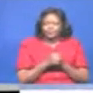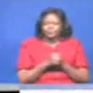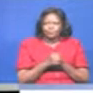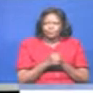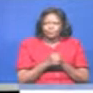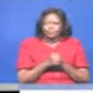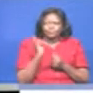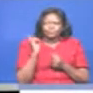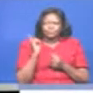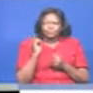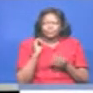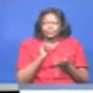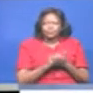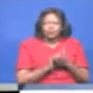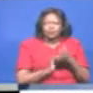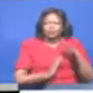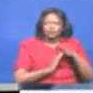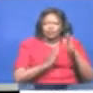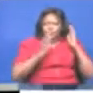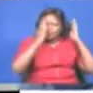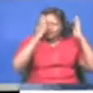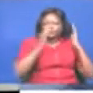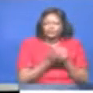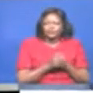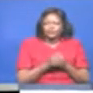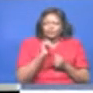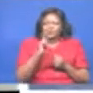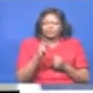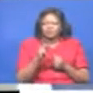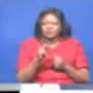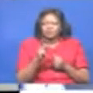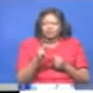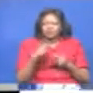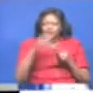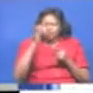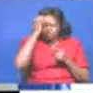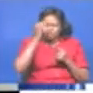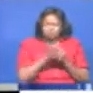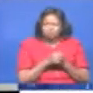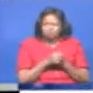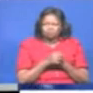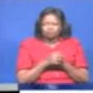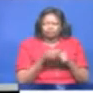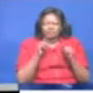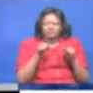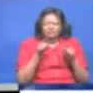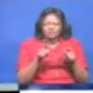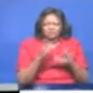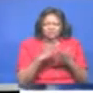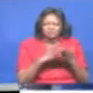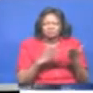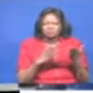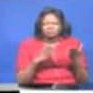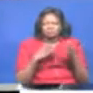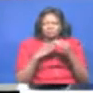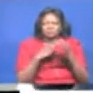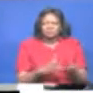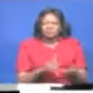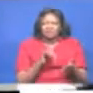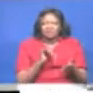ambapo askofu wa kanisa la kianglikana dayasisi ya Eldoret Dr. Christopher Ruto amewakashifu baadhi ya wale ambao wanahujumu utendakazi